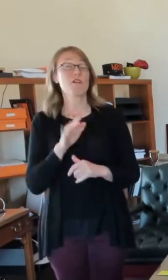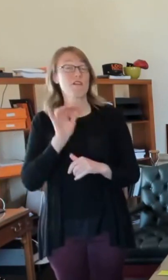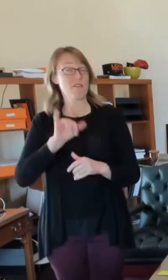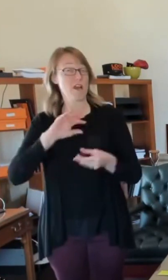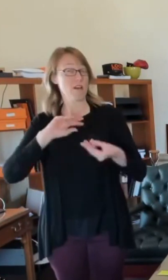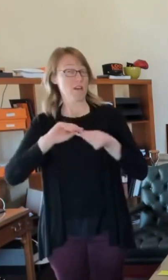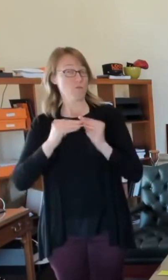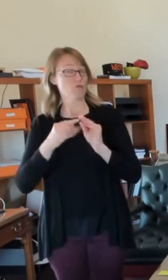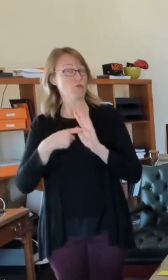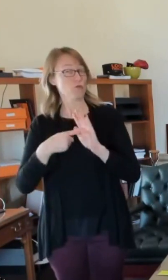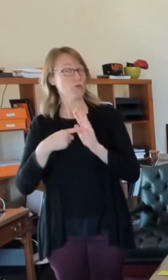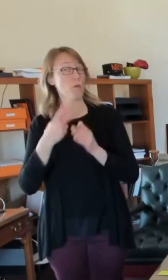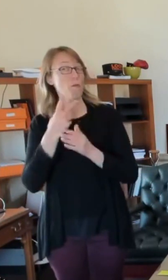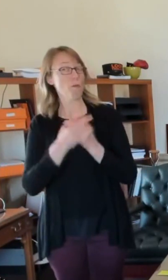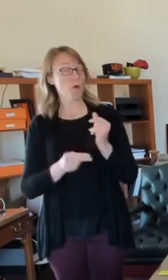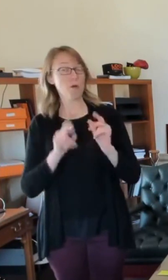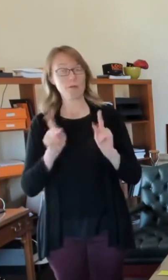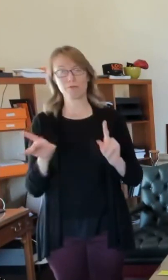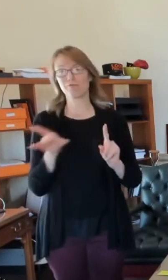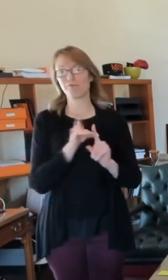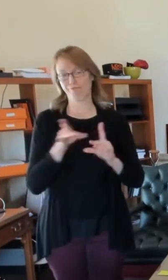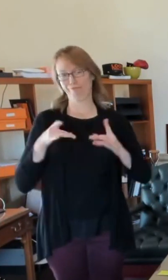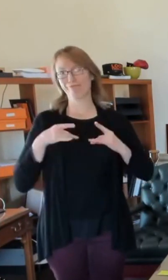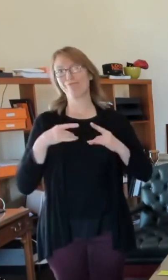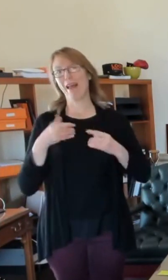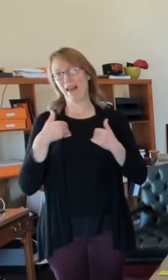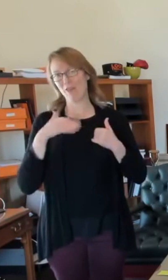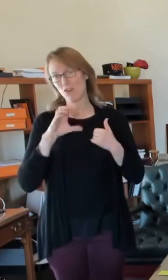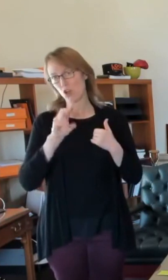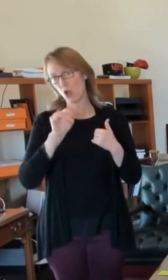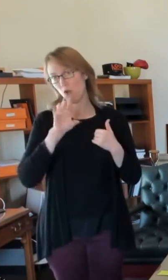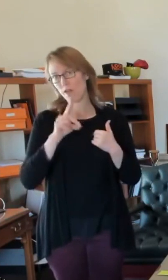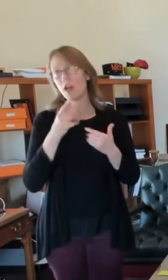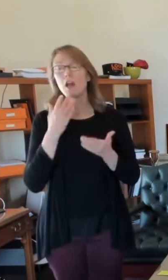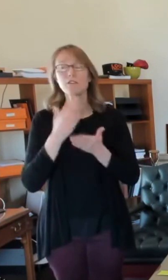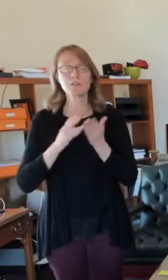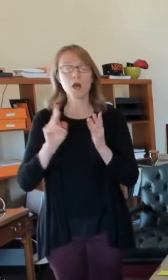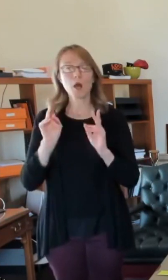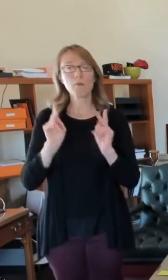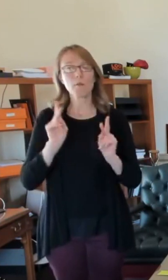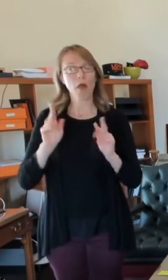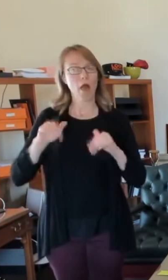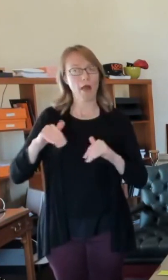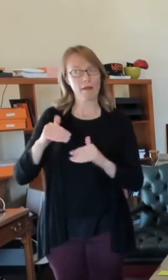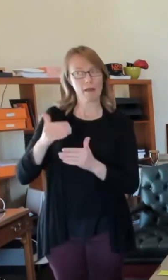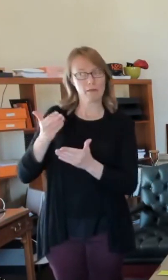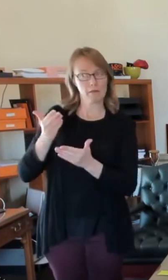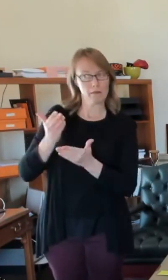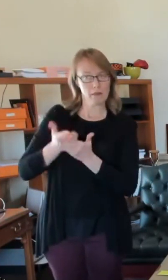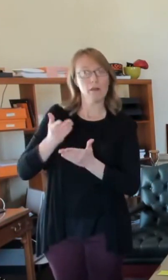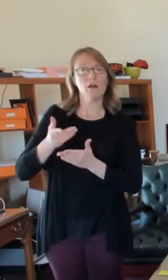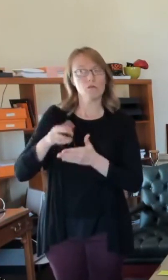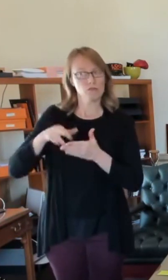suspected positive. Also, one of the lowest numbers that we've seen in months and months.